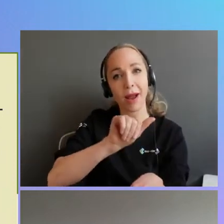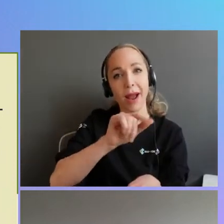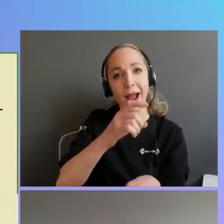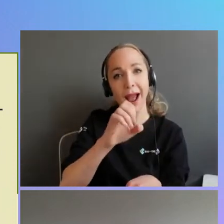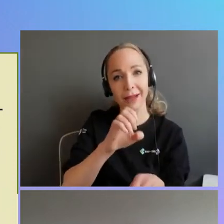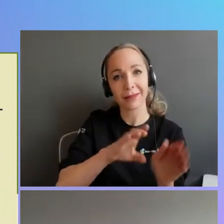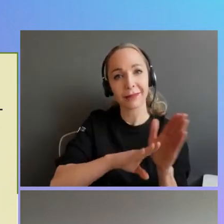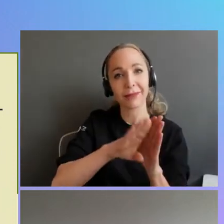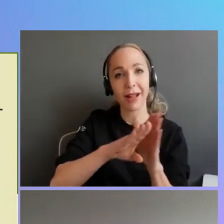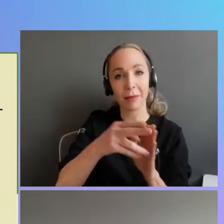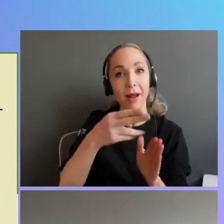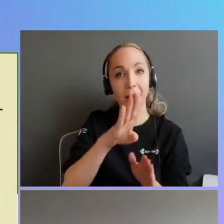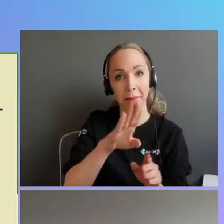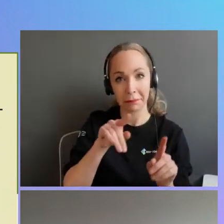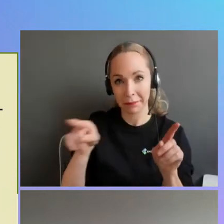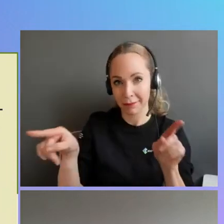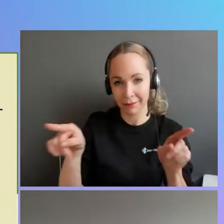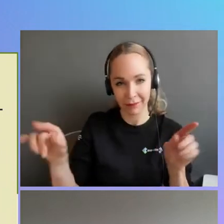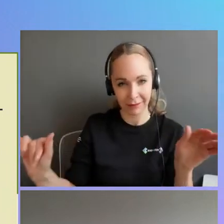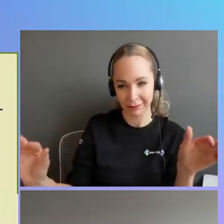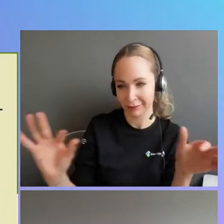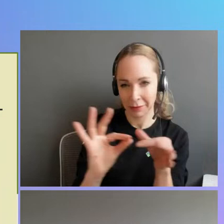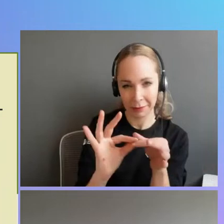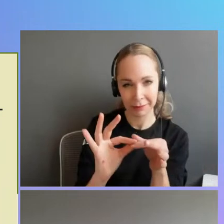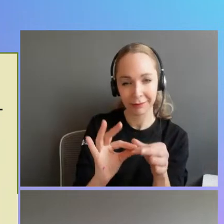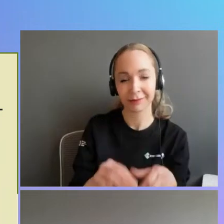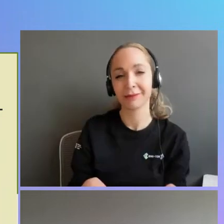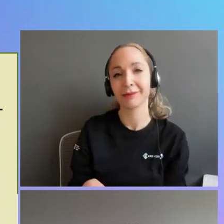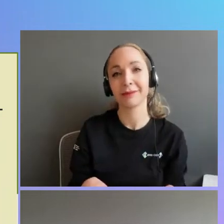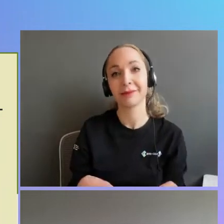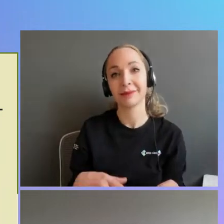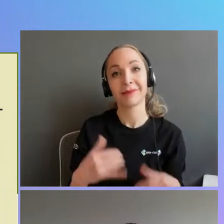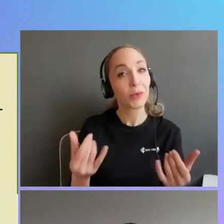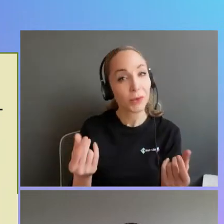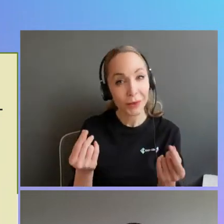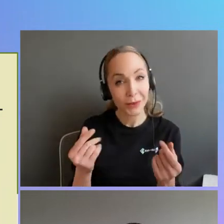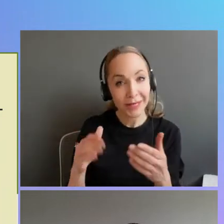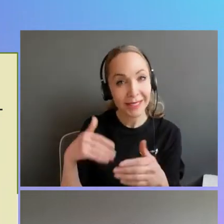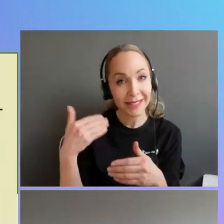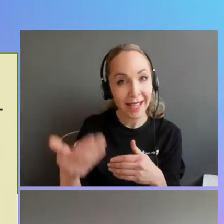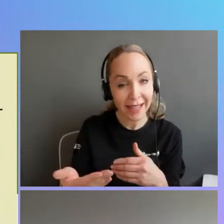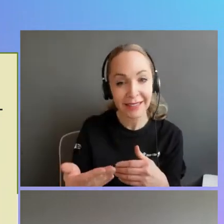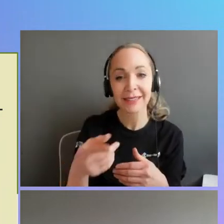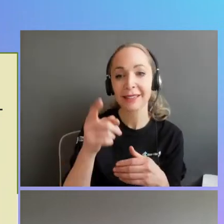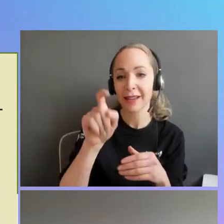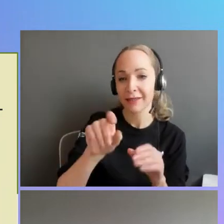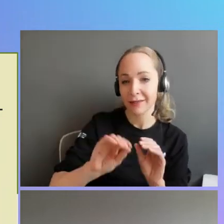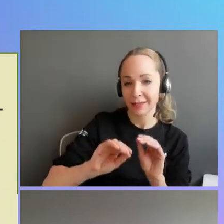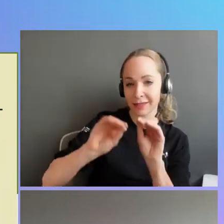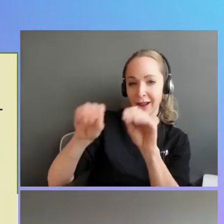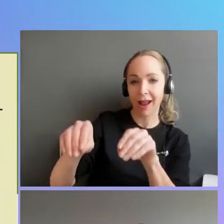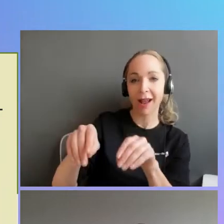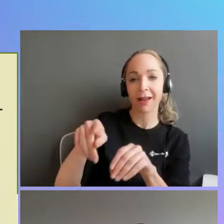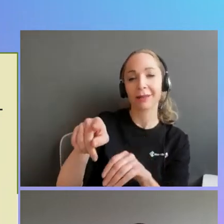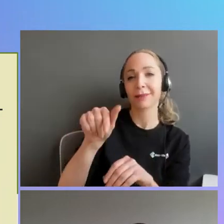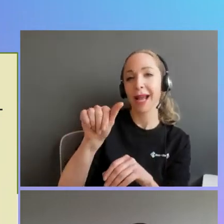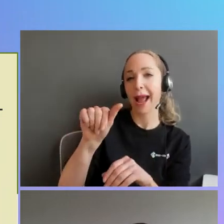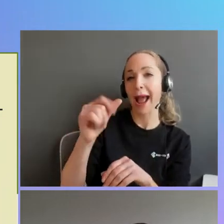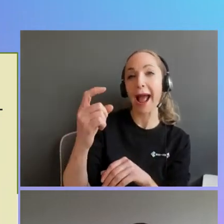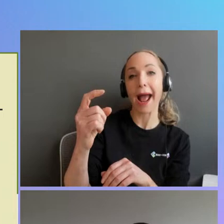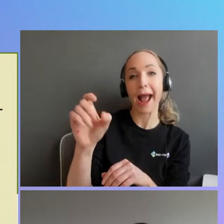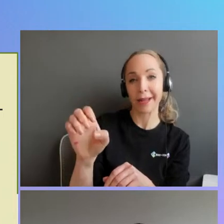Setting this all up in the next steps is installing the X Watcher package. With the X Watcher package